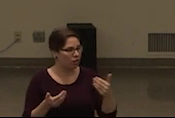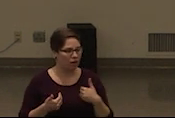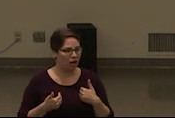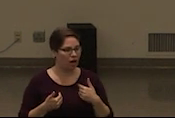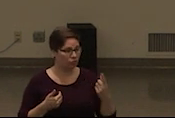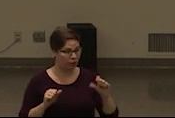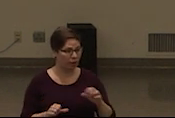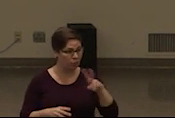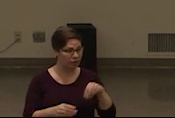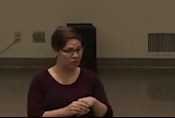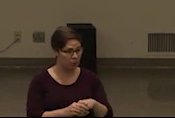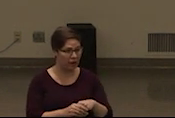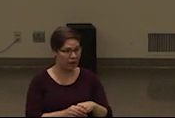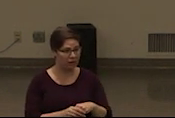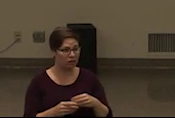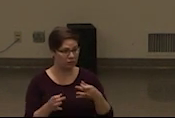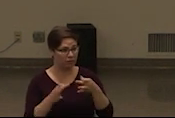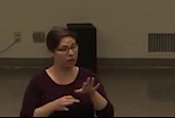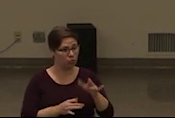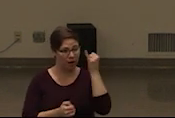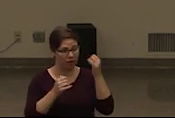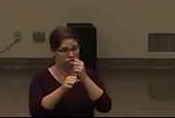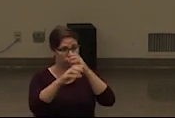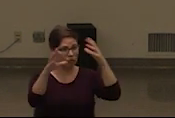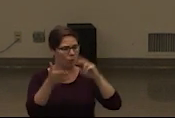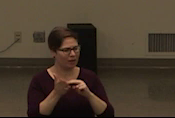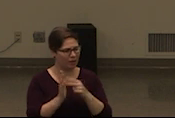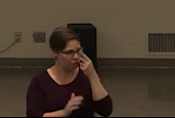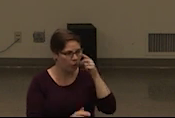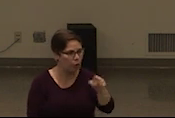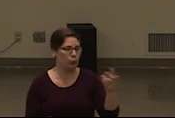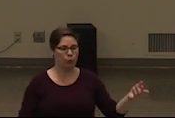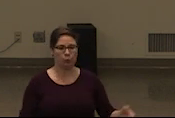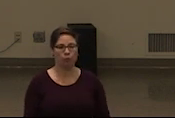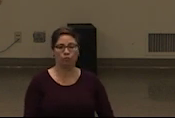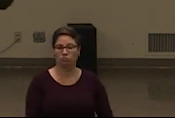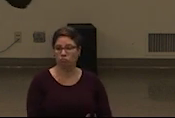can make sure people can be heard around the room. Things come up for folks with these two terms.